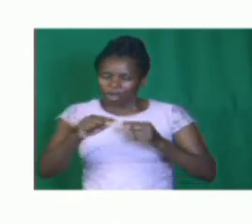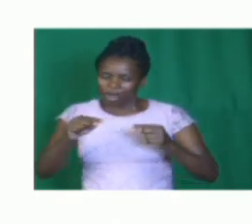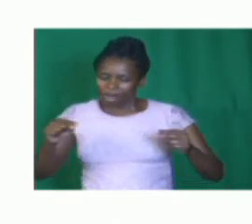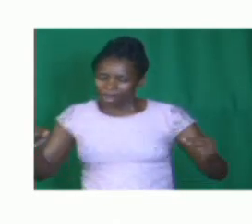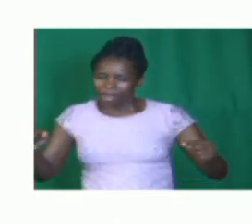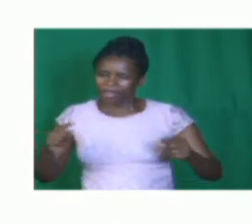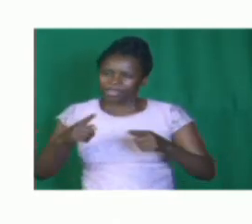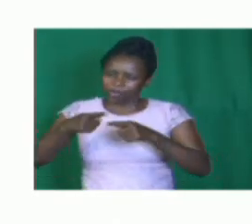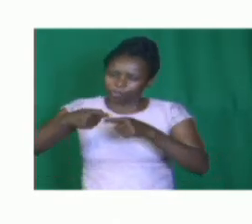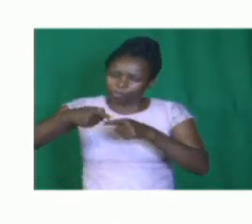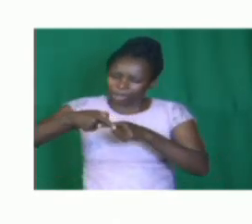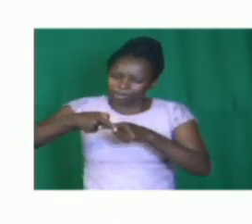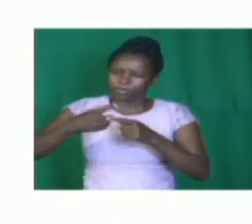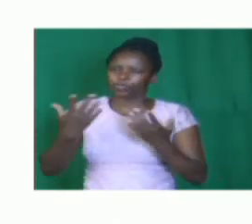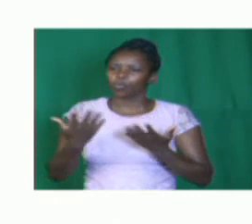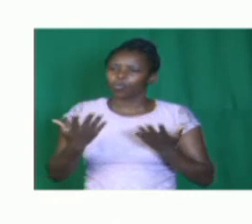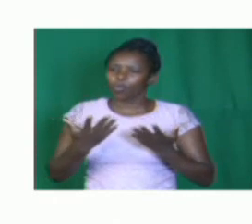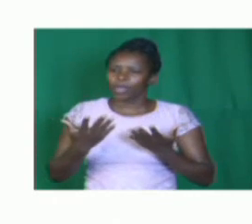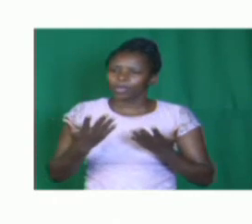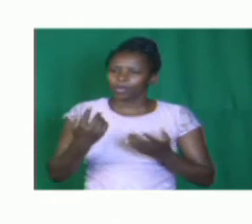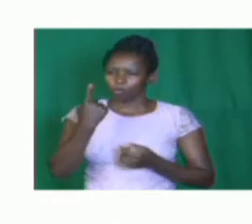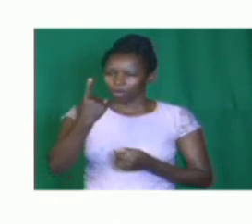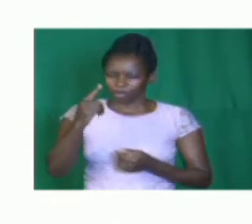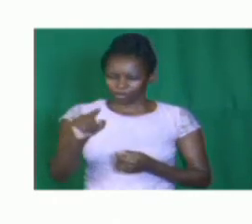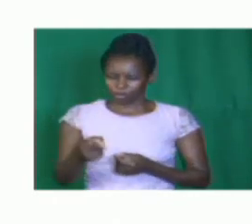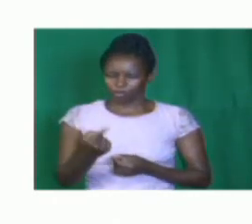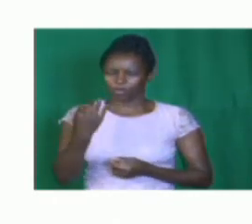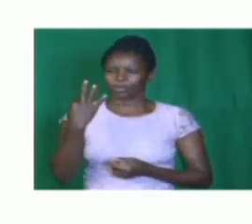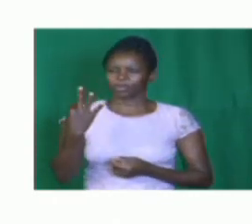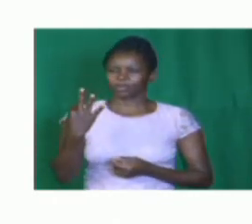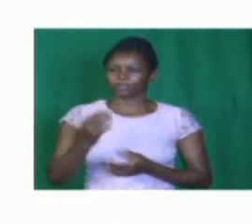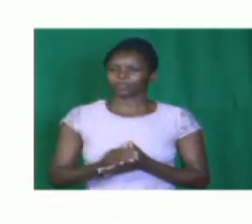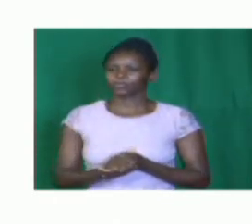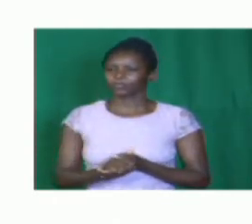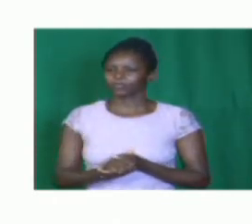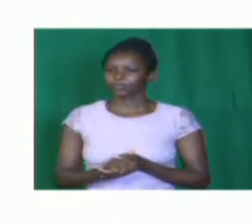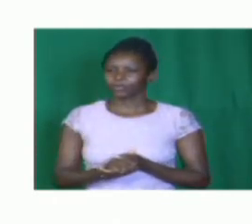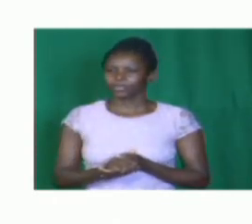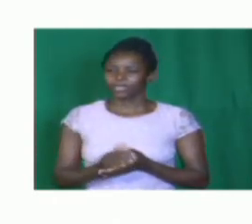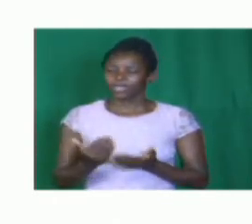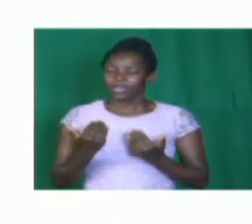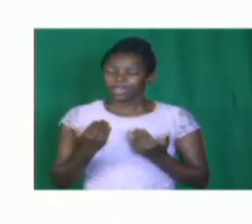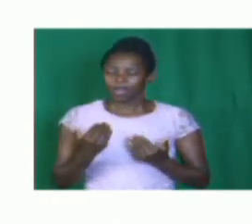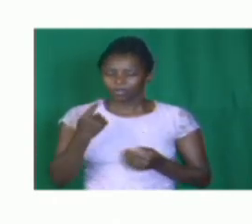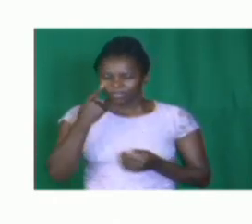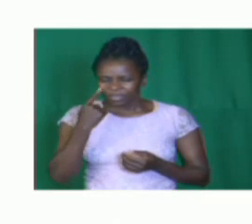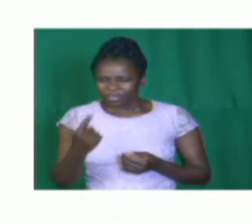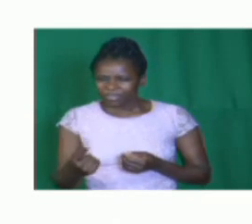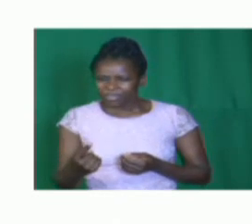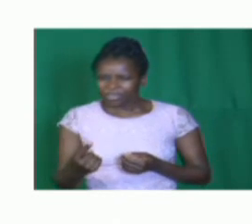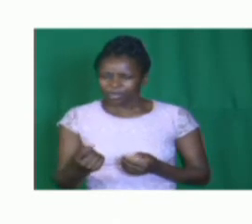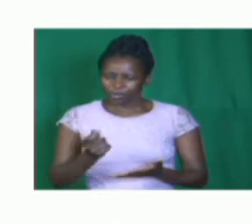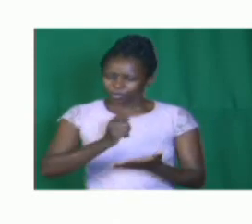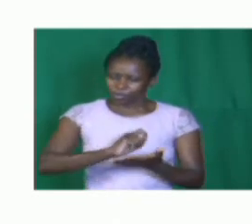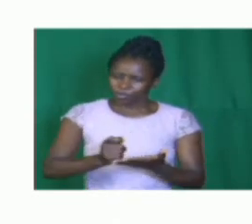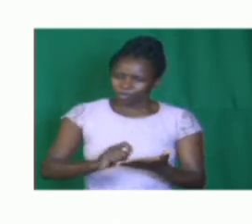given a point on the line. So in a case like this, straight away what can we do? We can